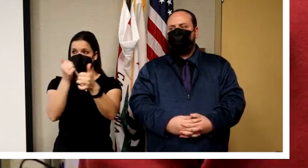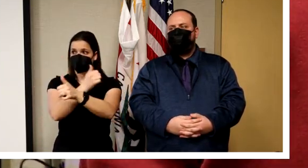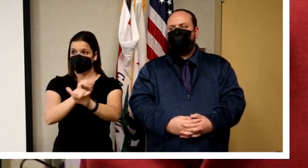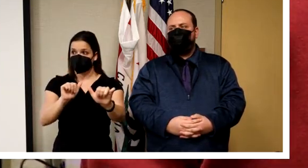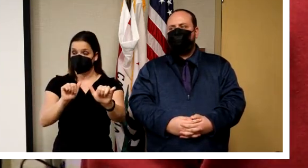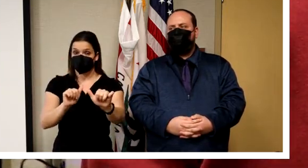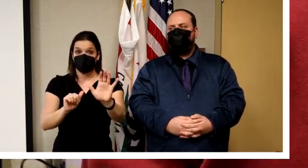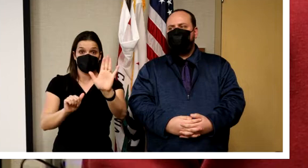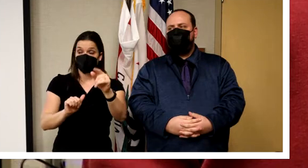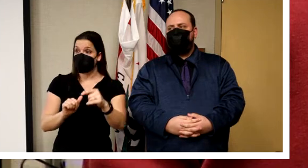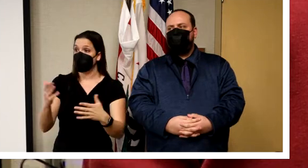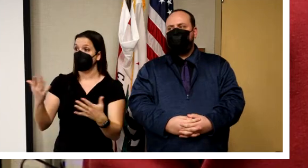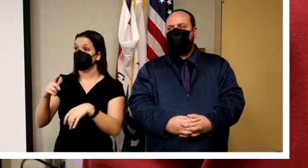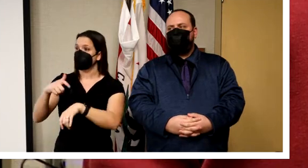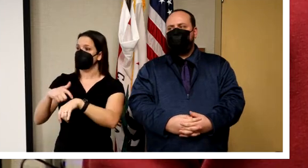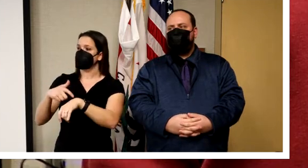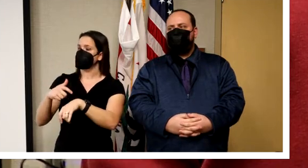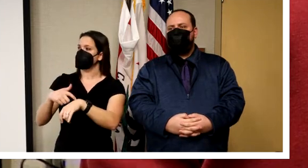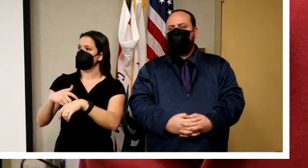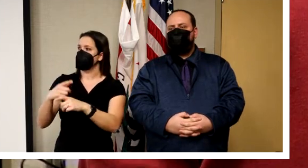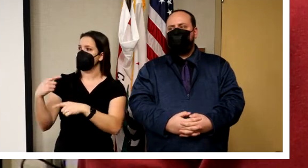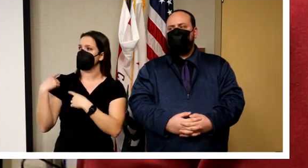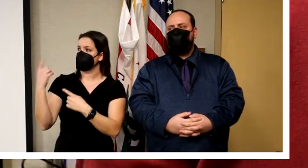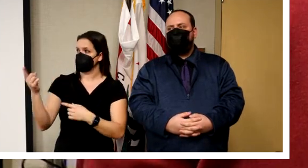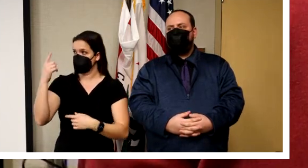Oh, what's your timeline?